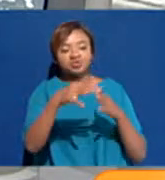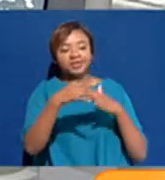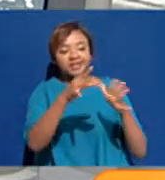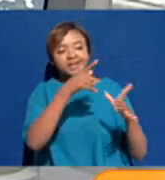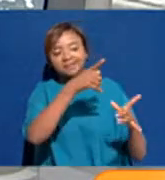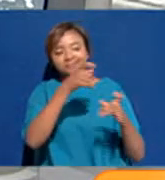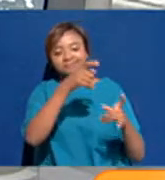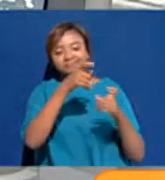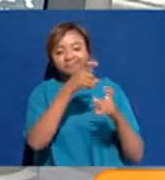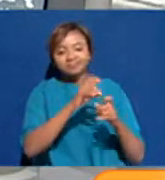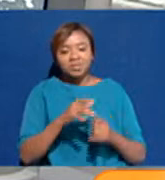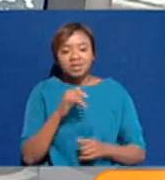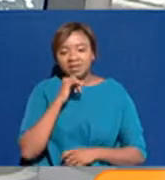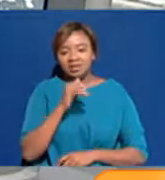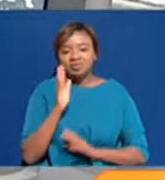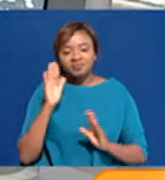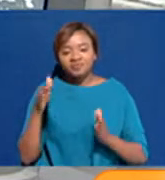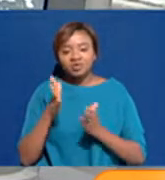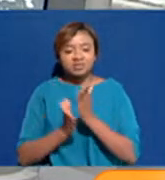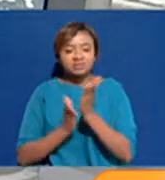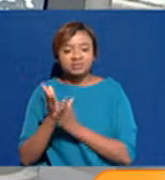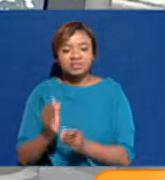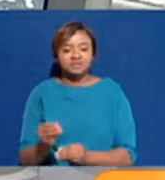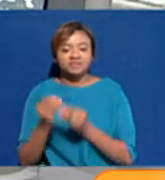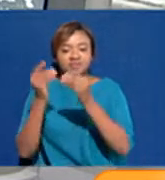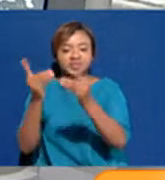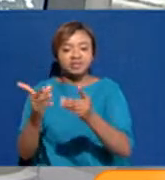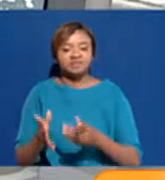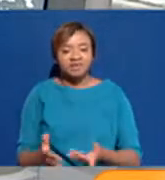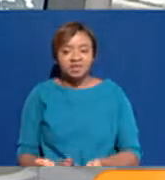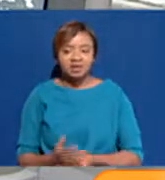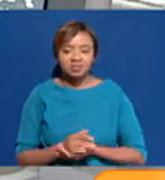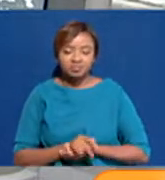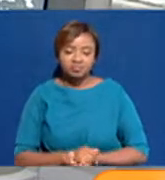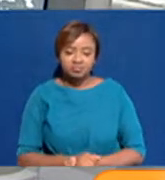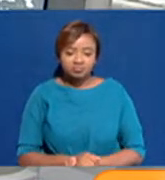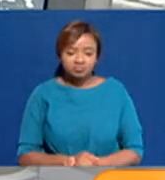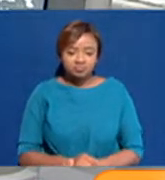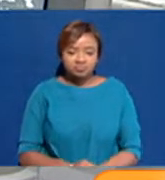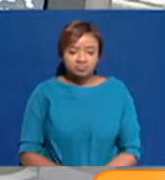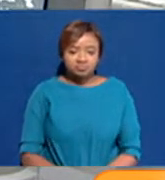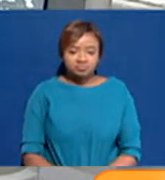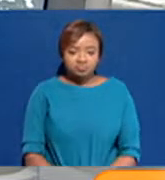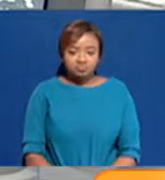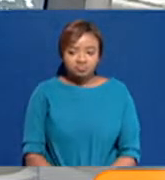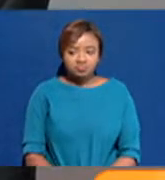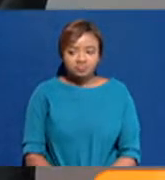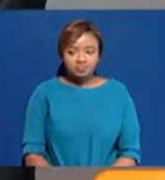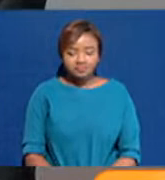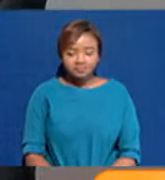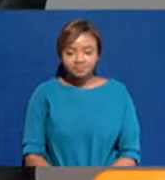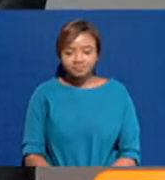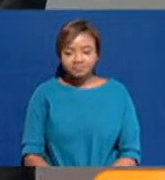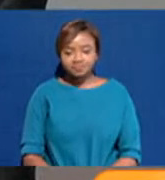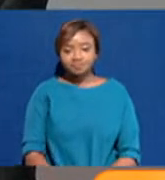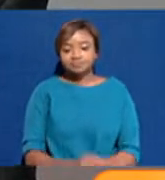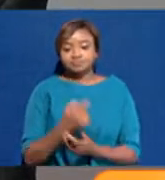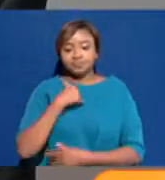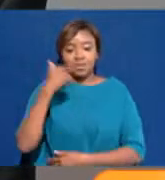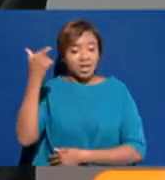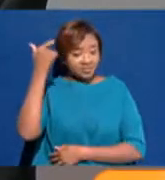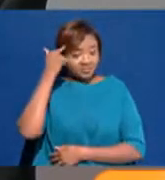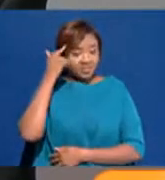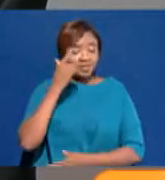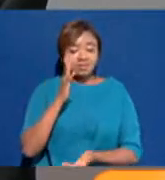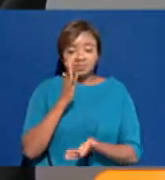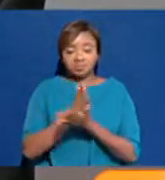the responsibilities of service delivery unmet? What does that mean for the Mwananchi? I think that's what we should be